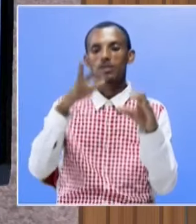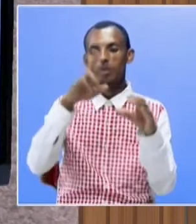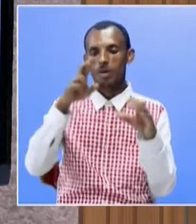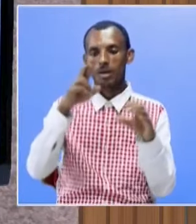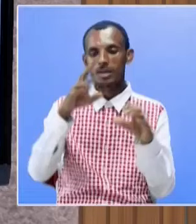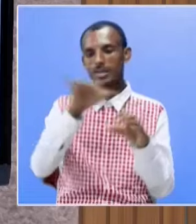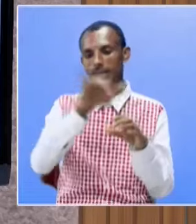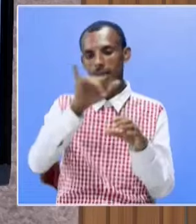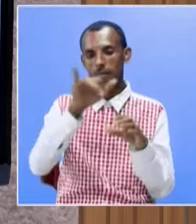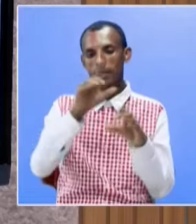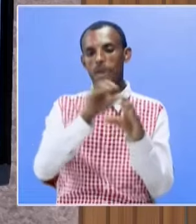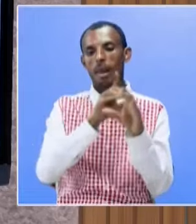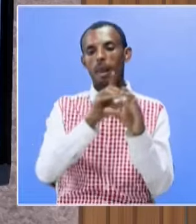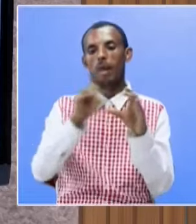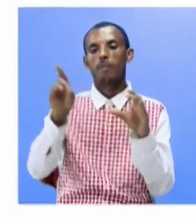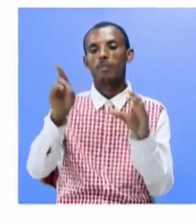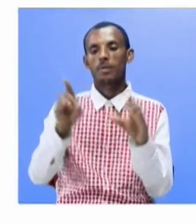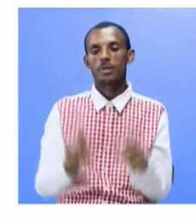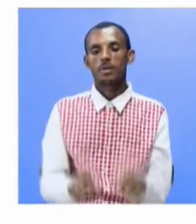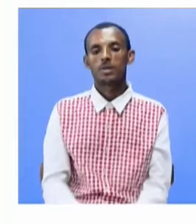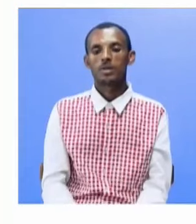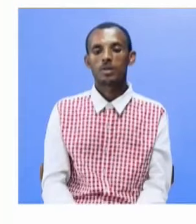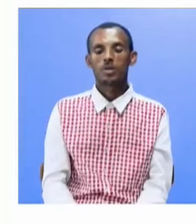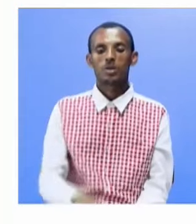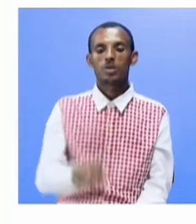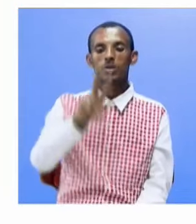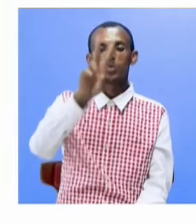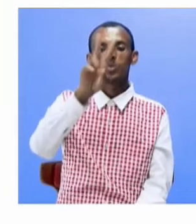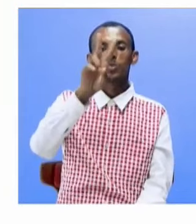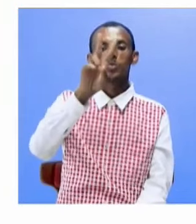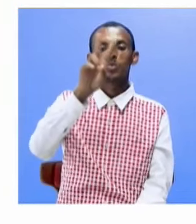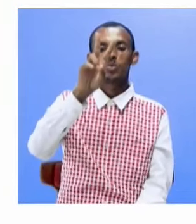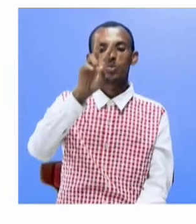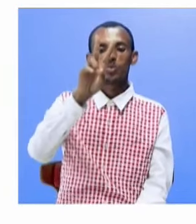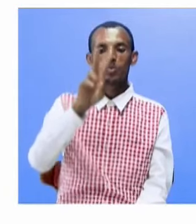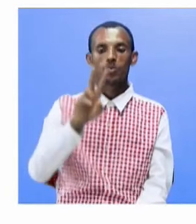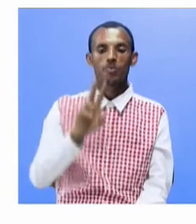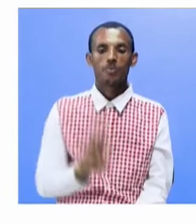So here, two circles